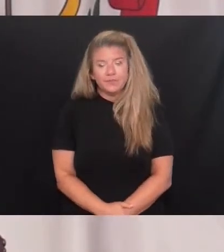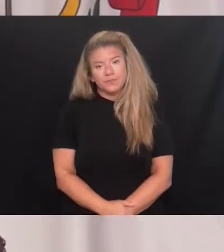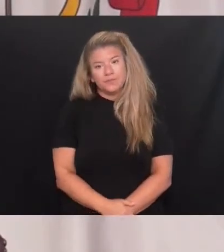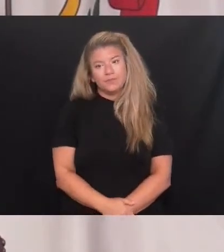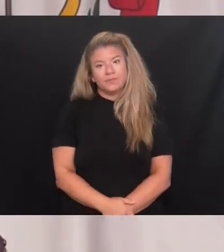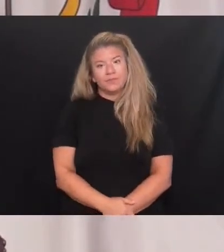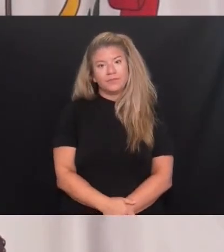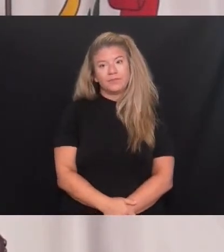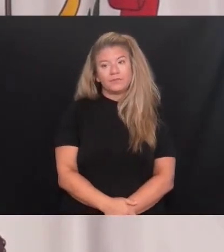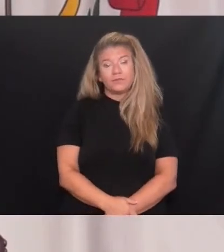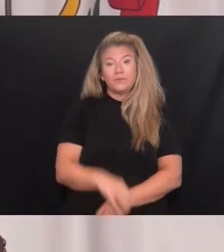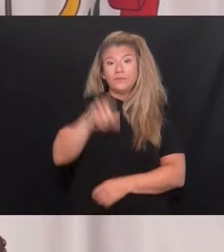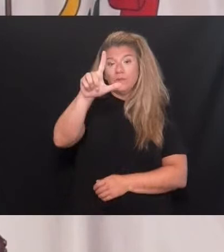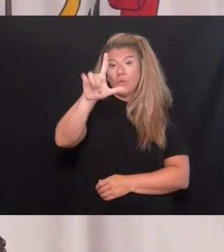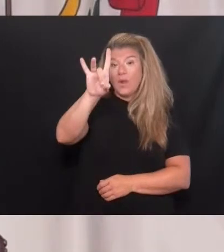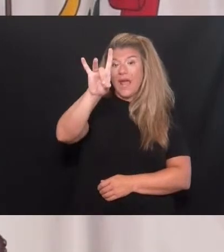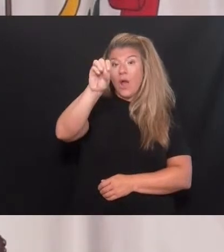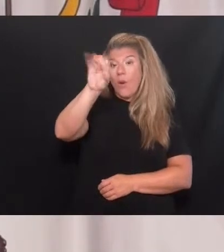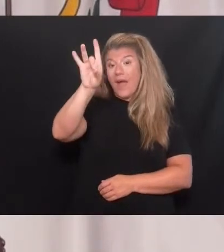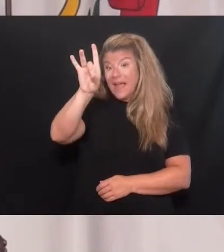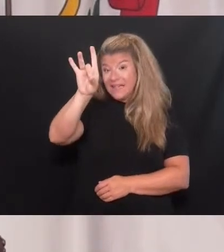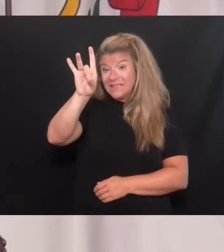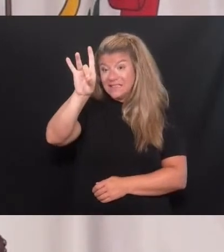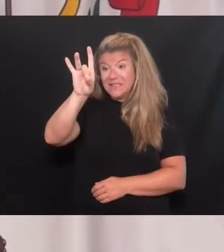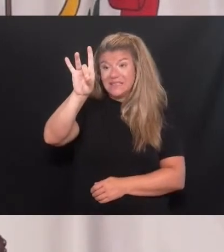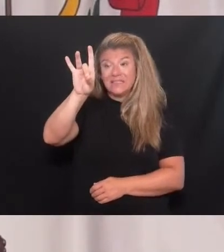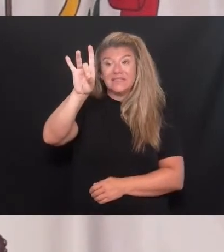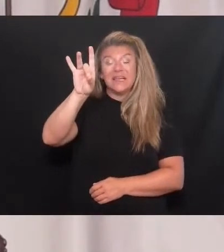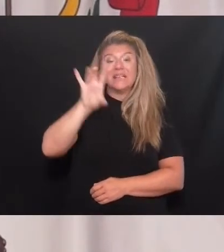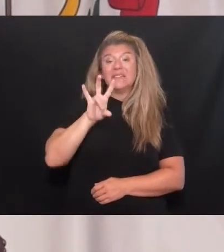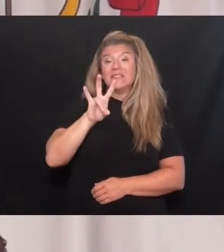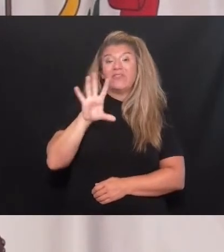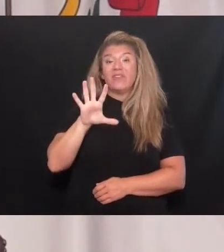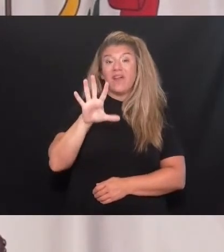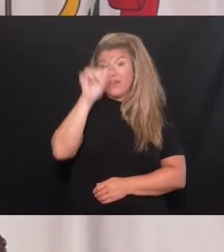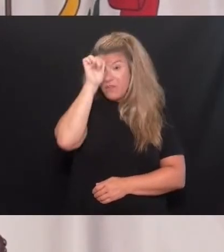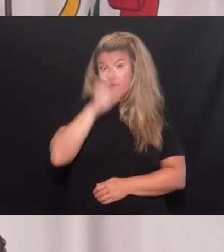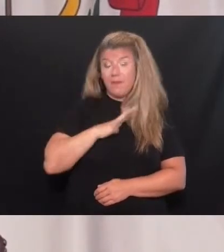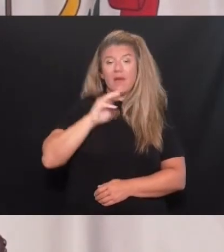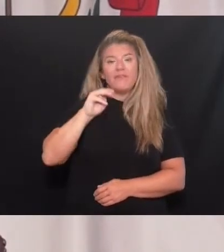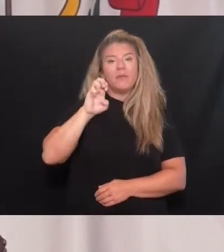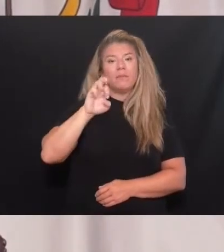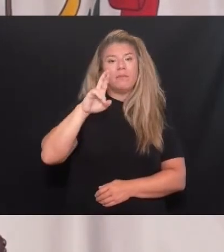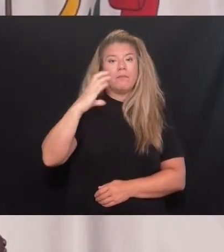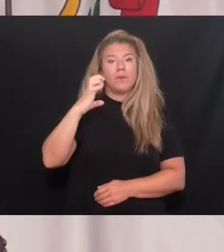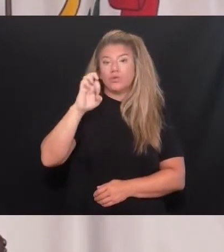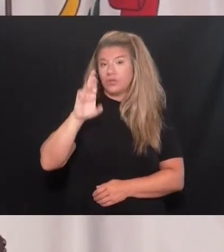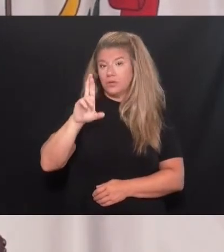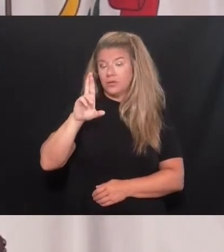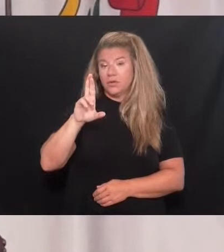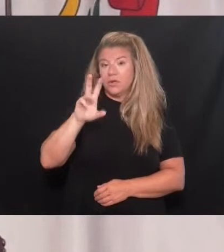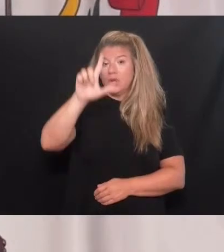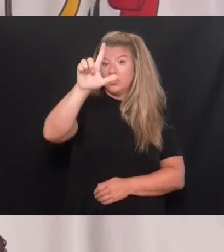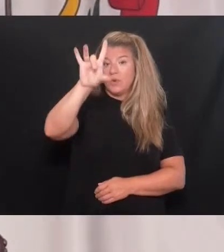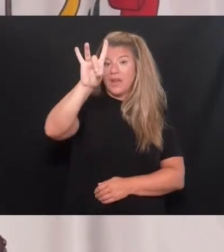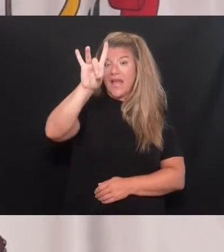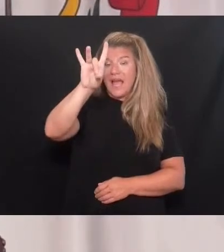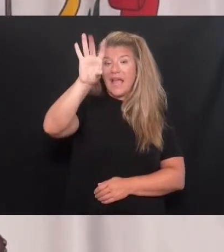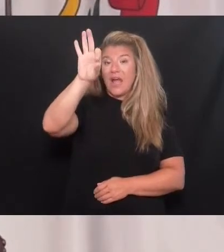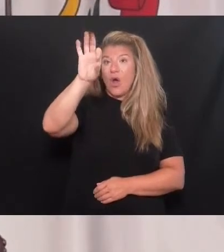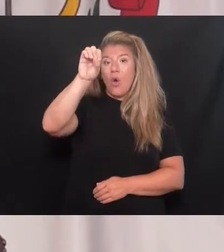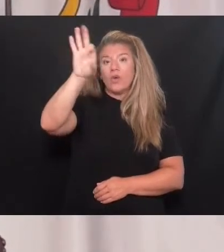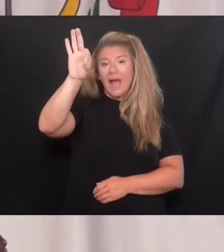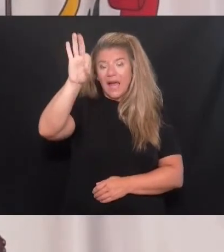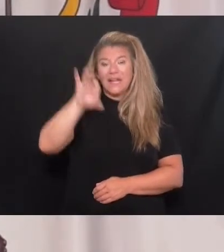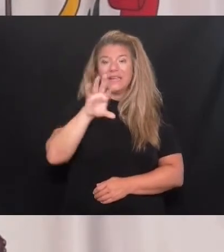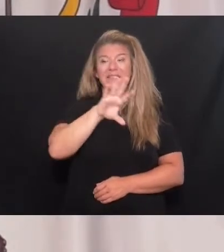The 2,808th death in West Virginia is a 75-year-old male from Mercer County. The 2,809th death